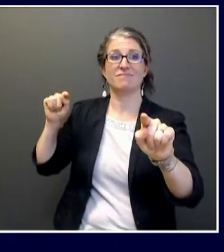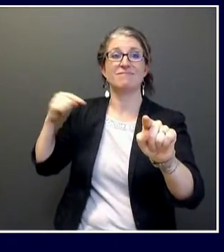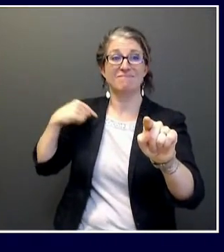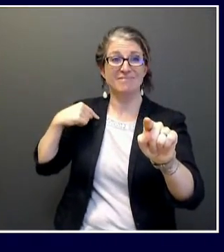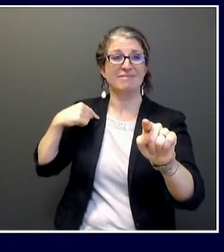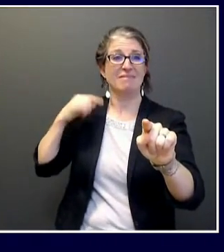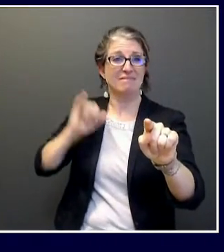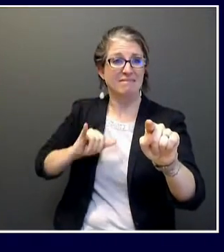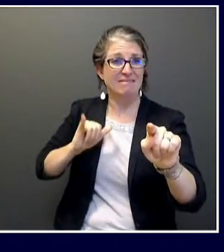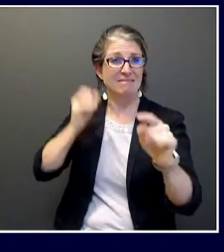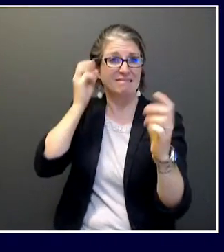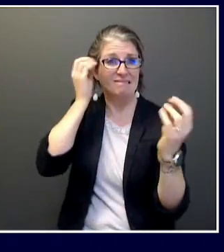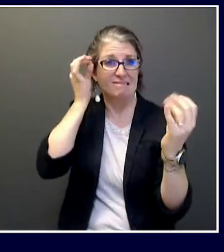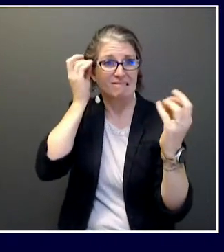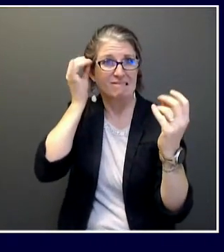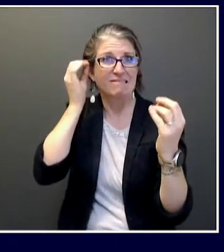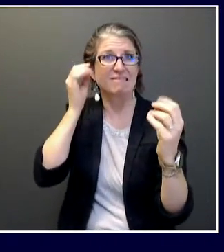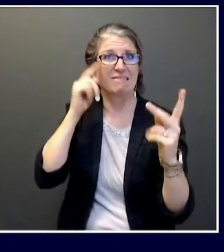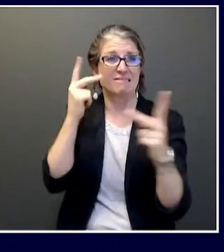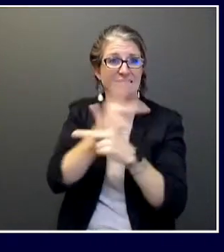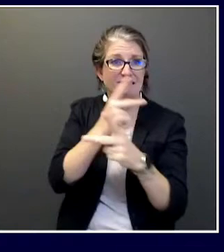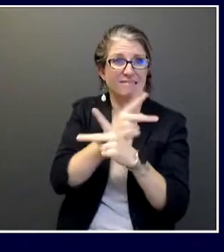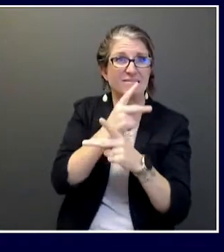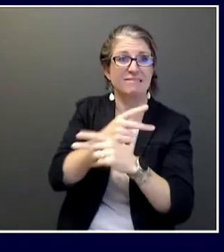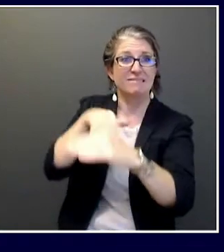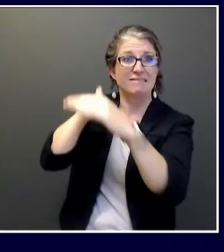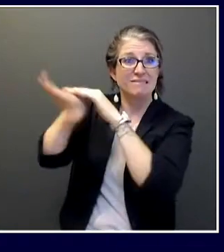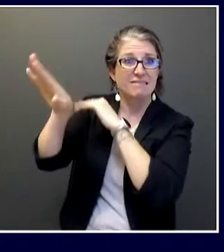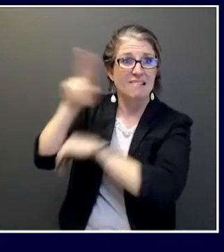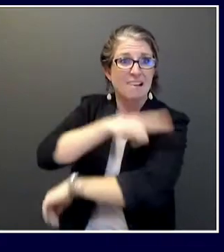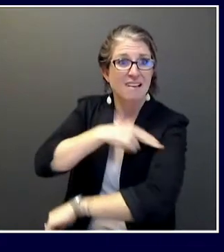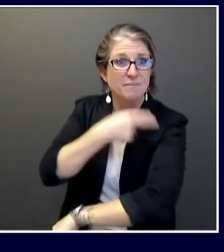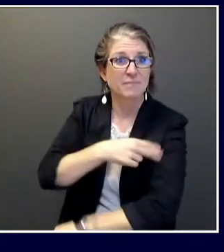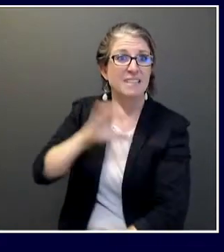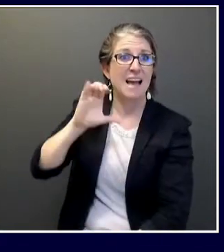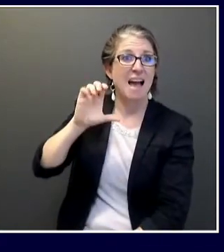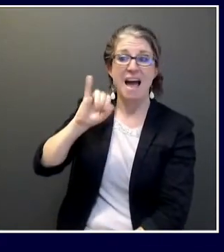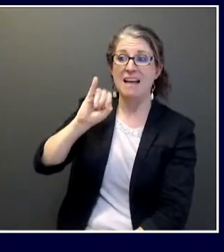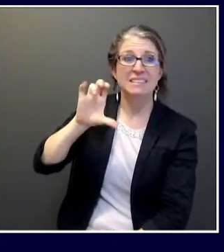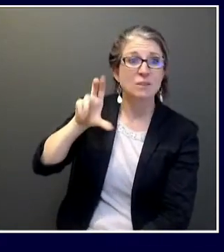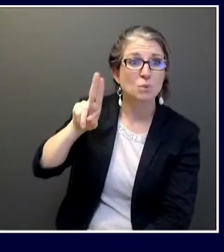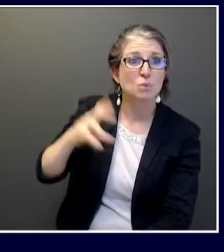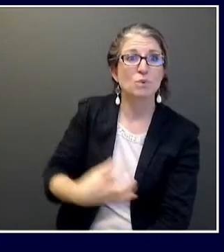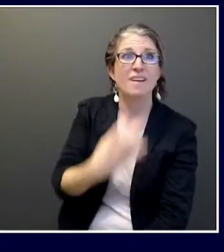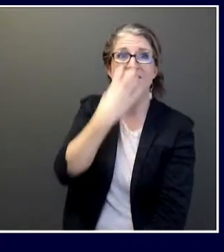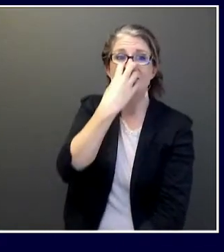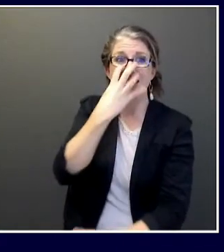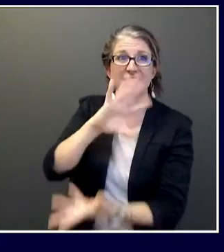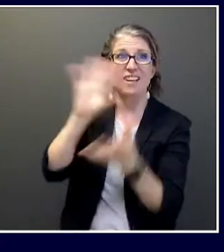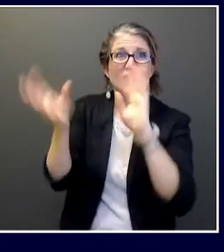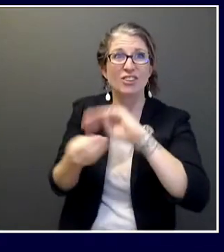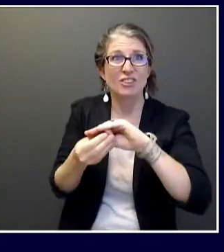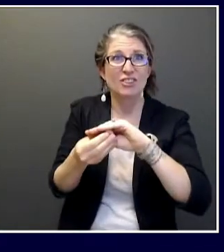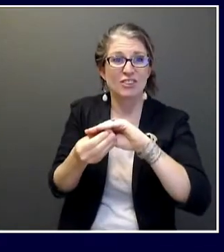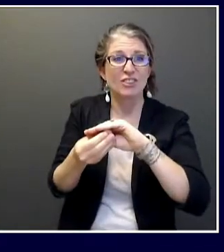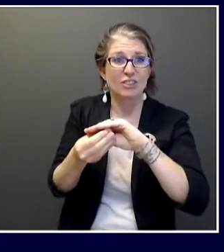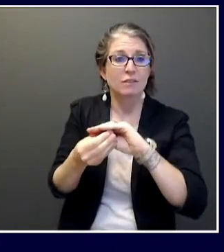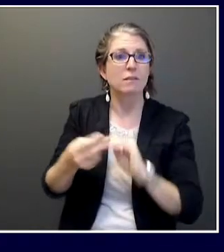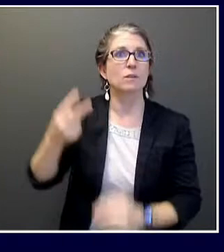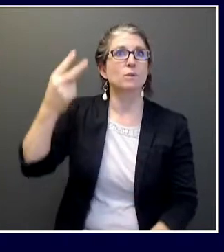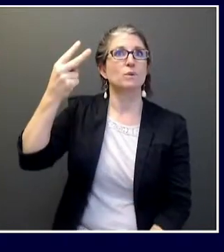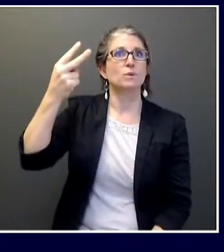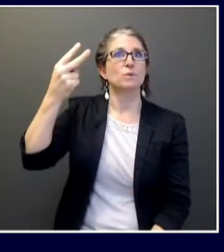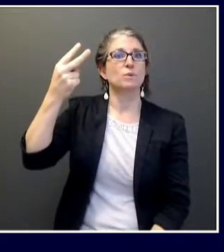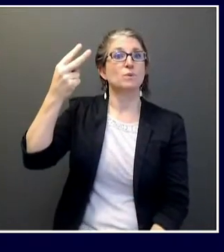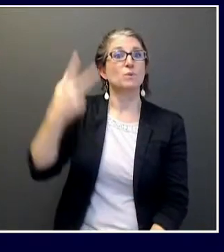with COVID-19 has not been fully vaccinated. In addition, the US CDC